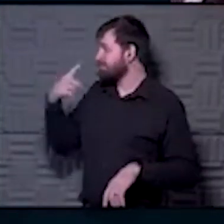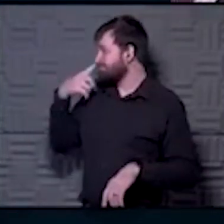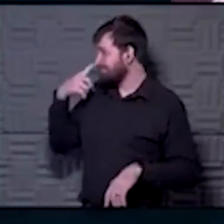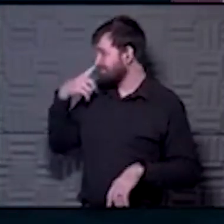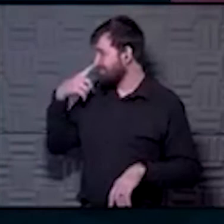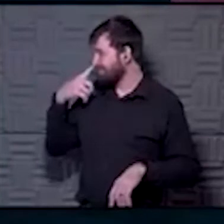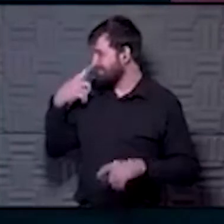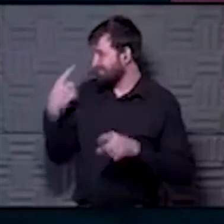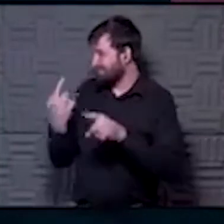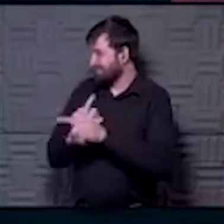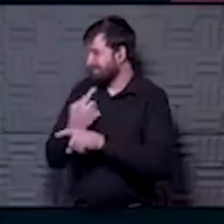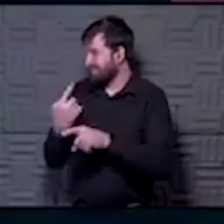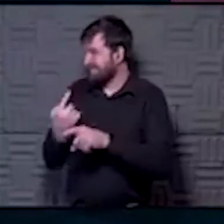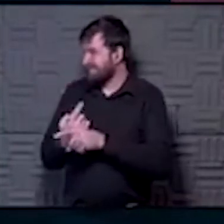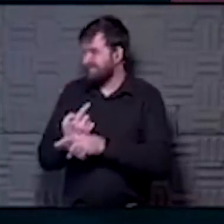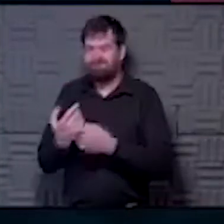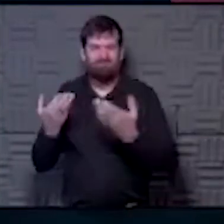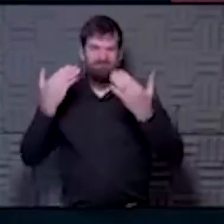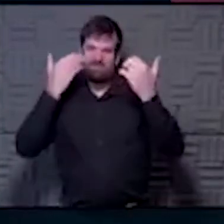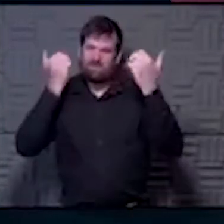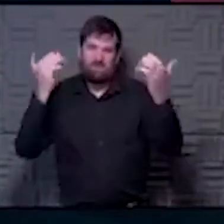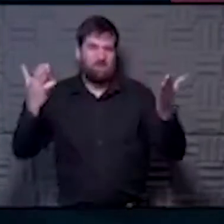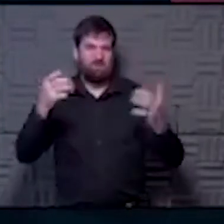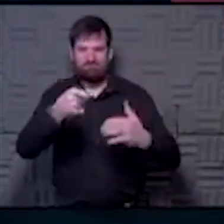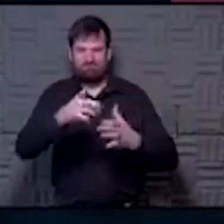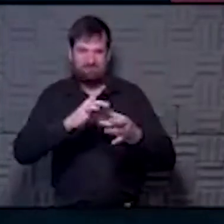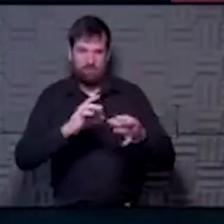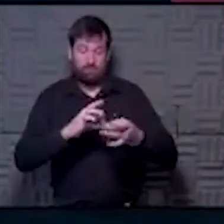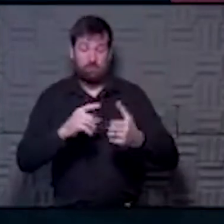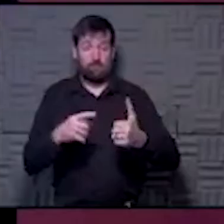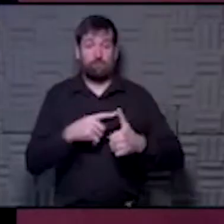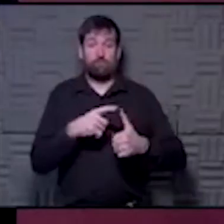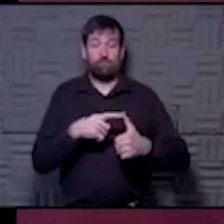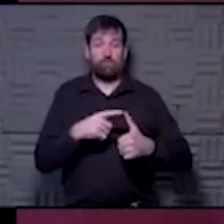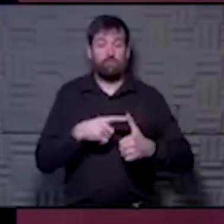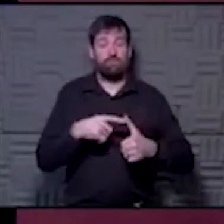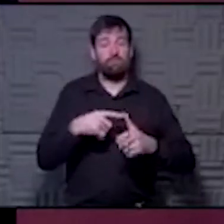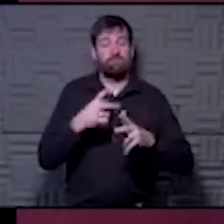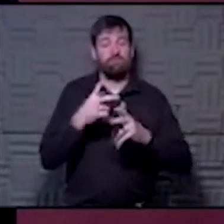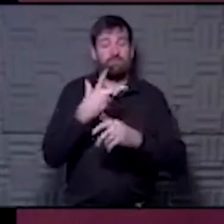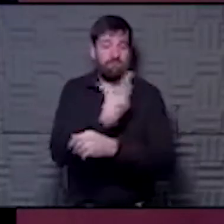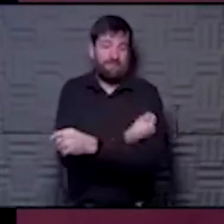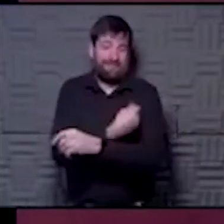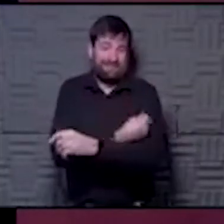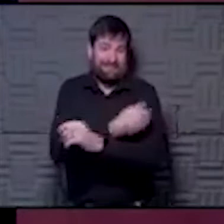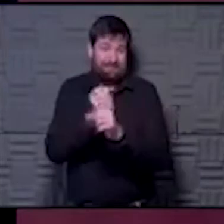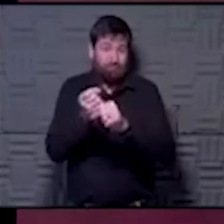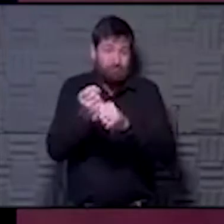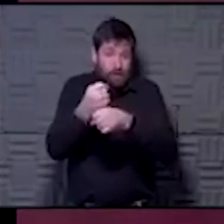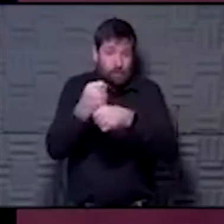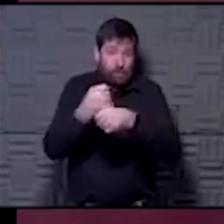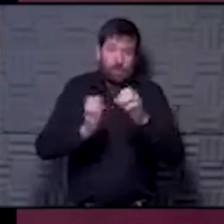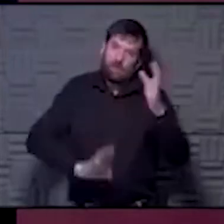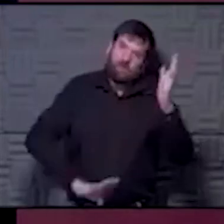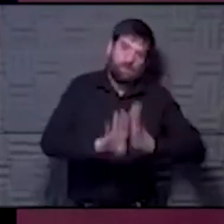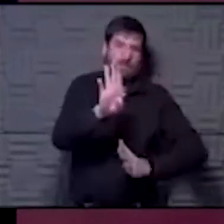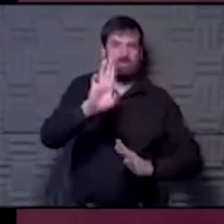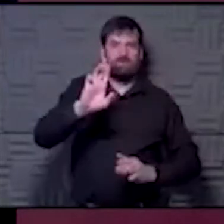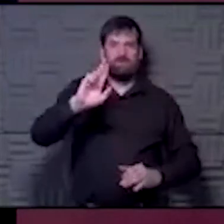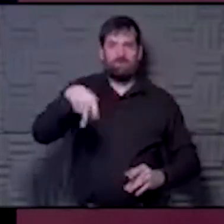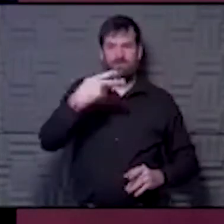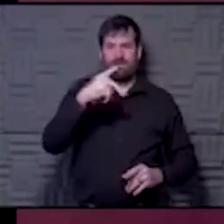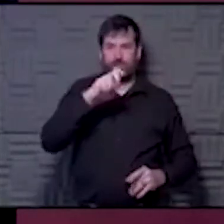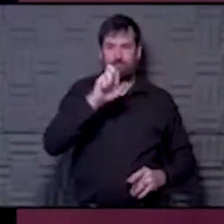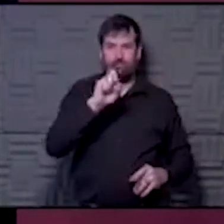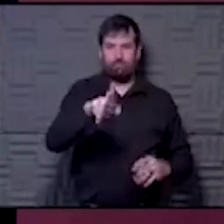demographic response, is so unknown for all the reasons you just mentioned. First of all, vaccine production is starting to really ramp up, and Pfizer and Moderna have committed to another